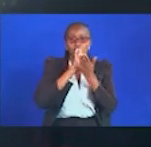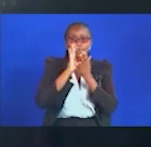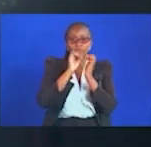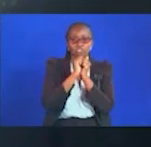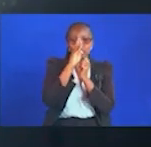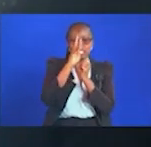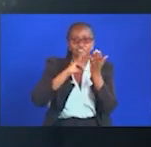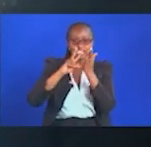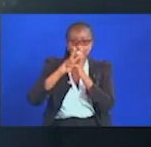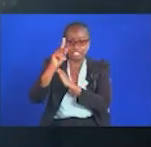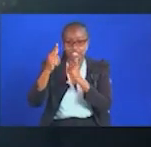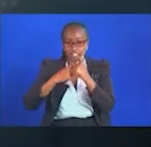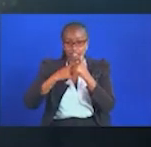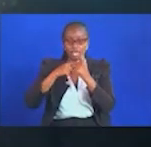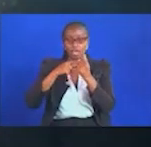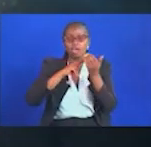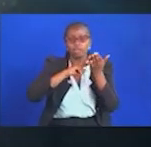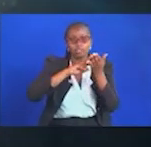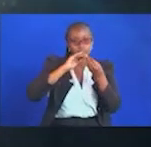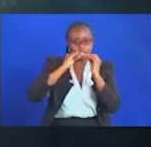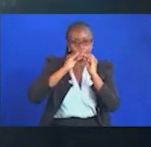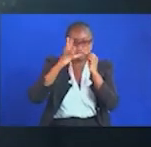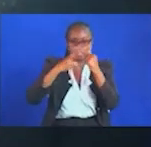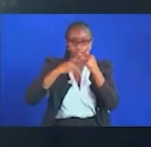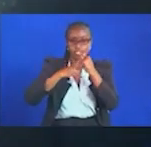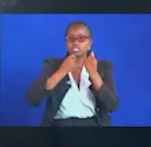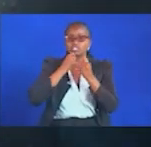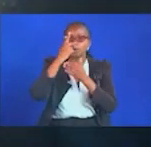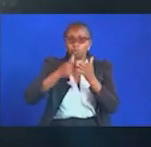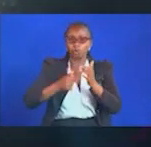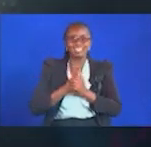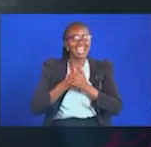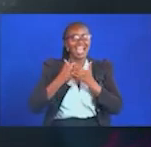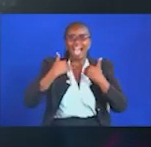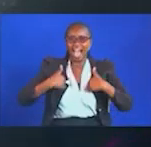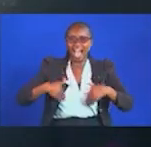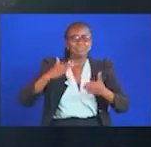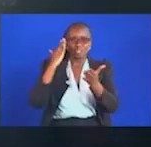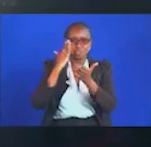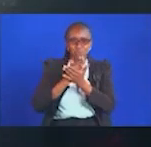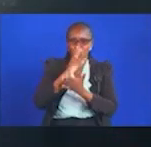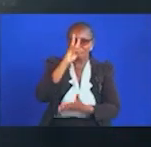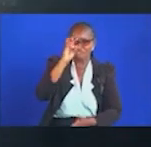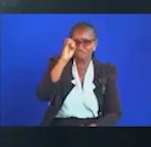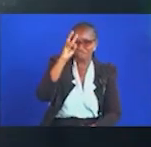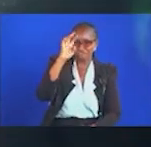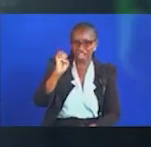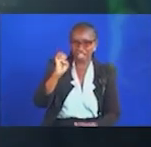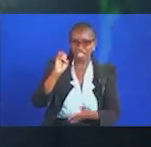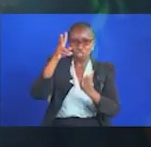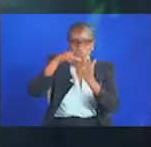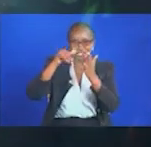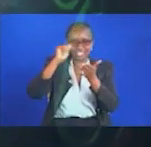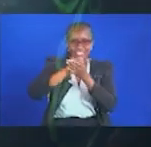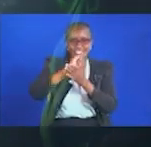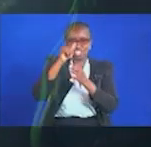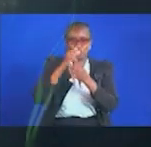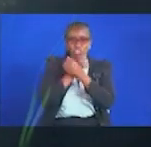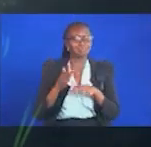John 14:6. Number 7. He said, I am the true vine. You find that in John